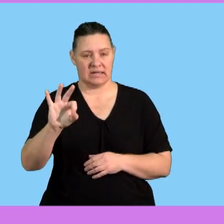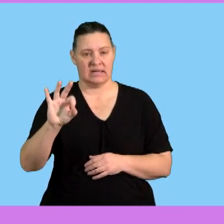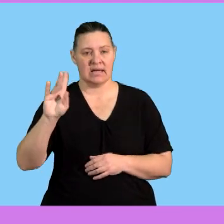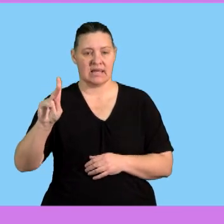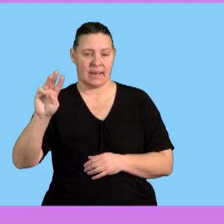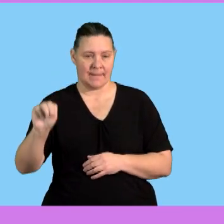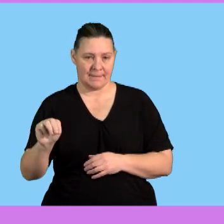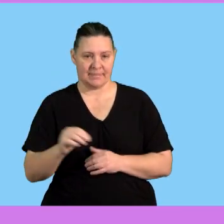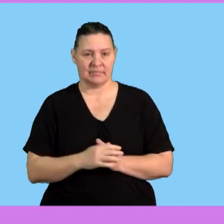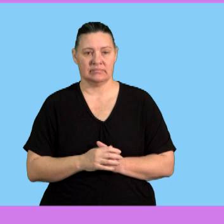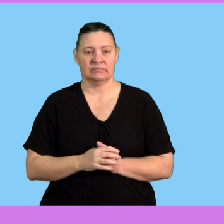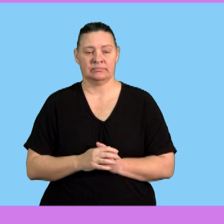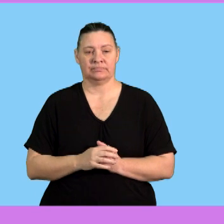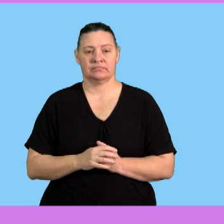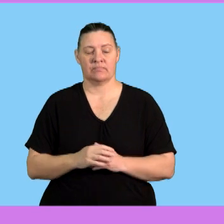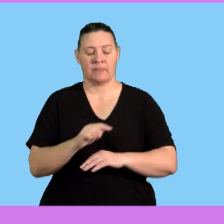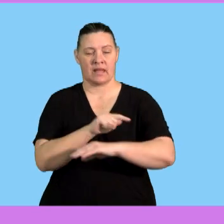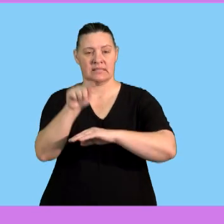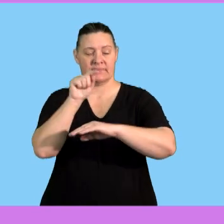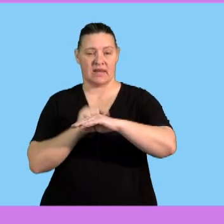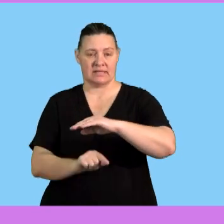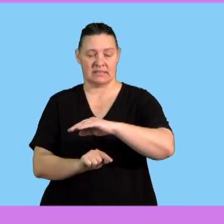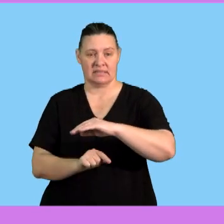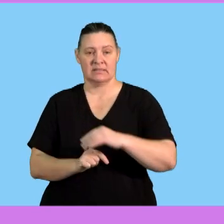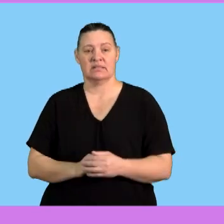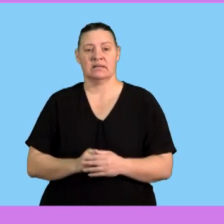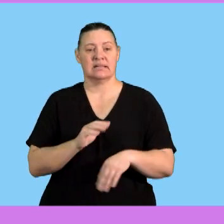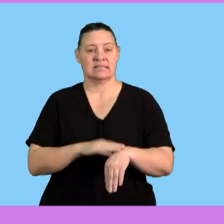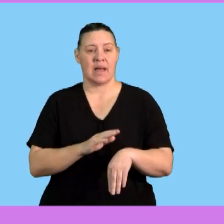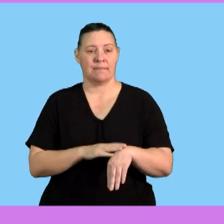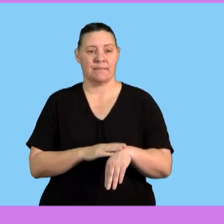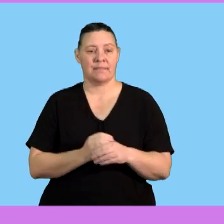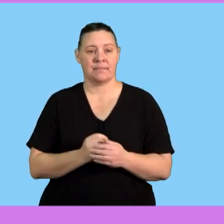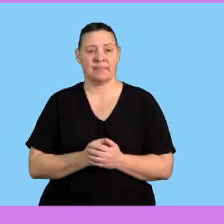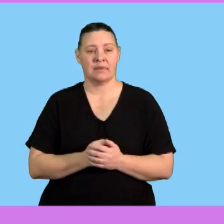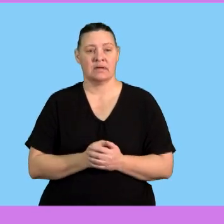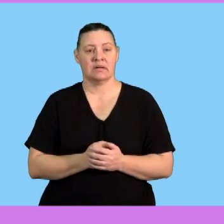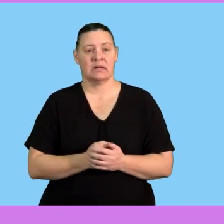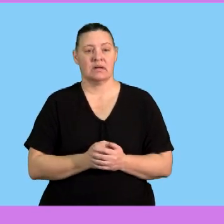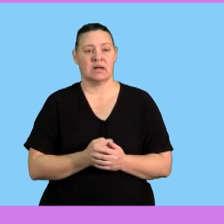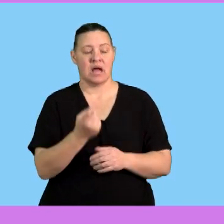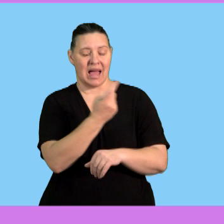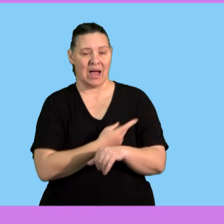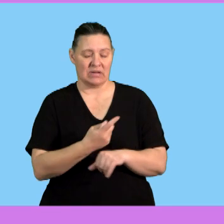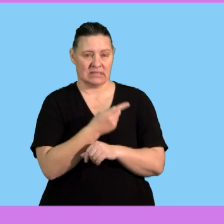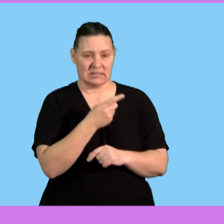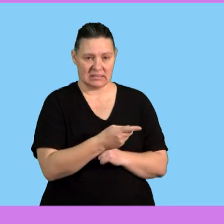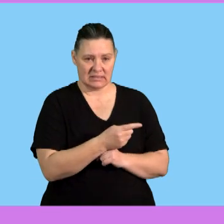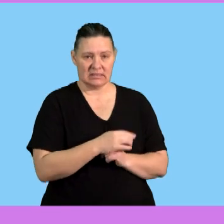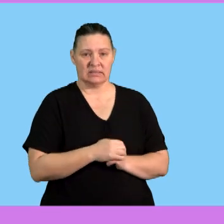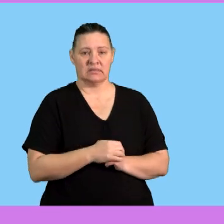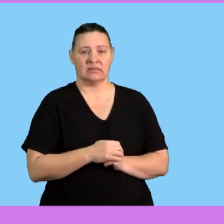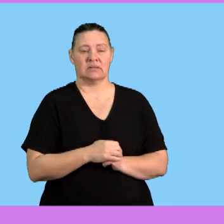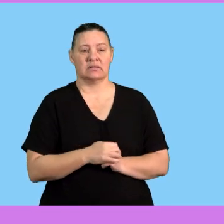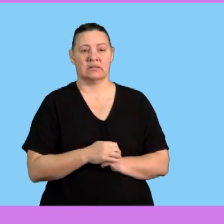1,143 kilometers divided by time. So our time is given in hours in this